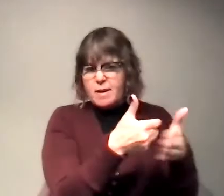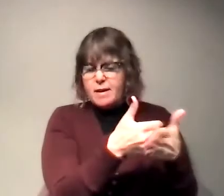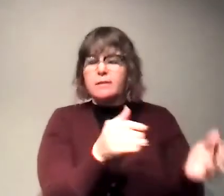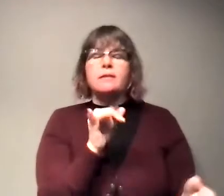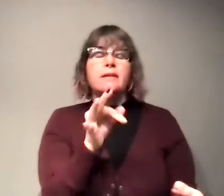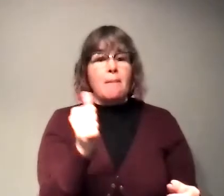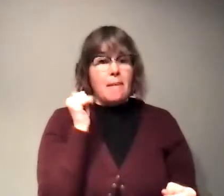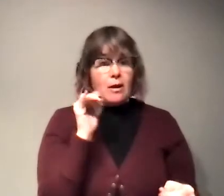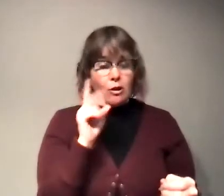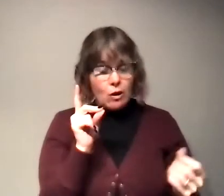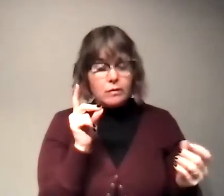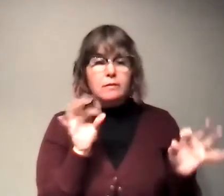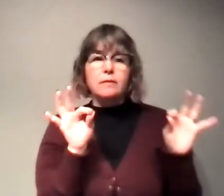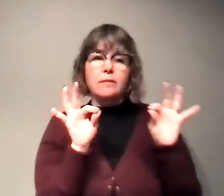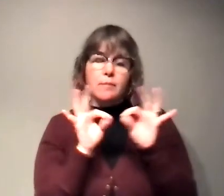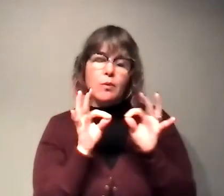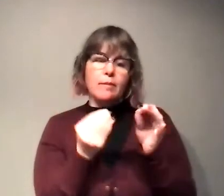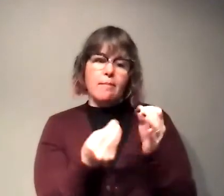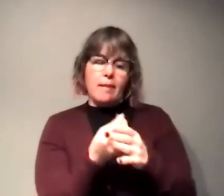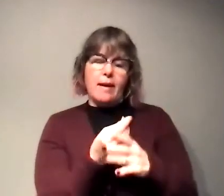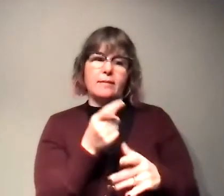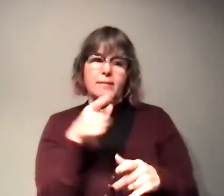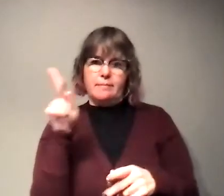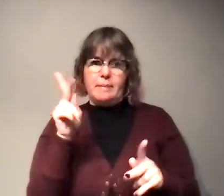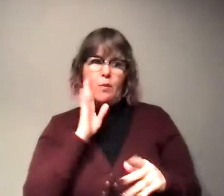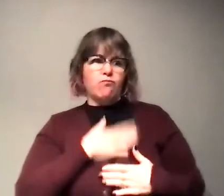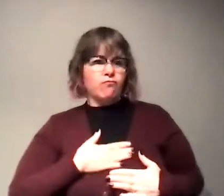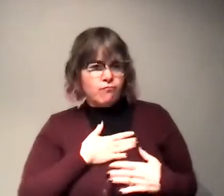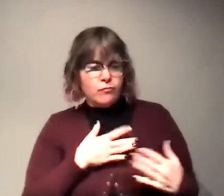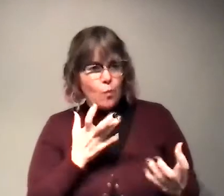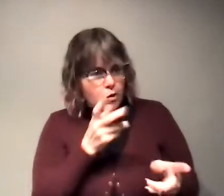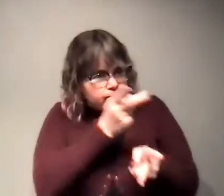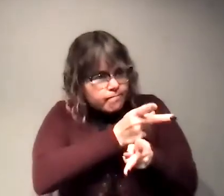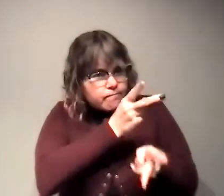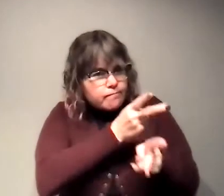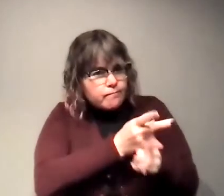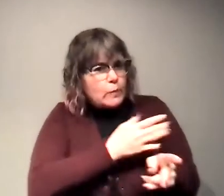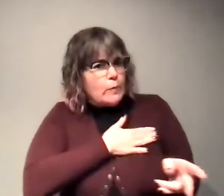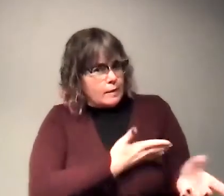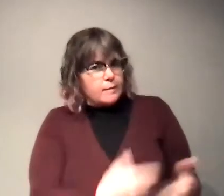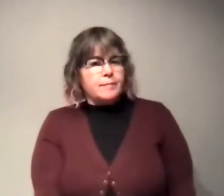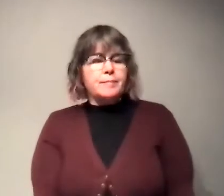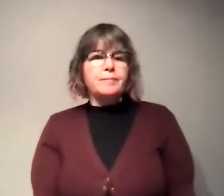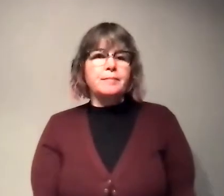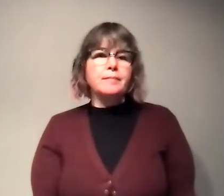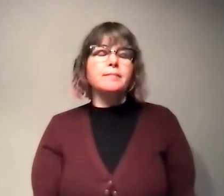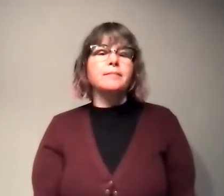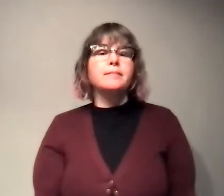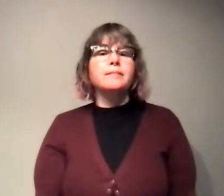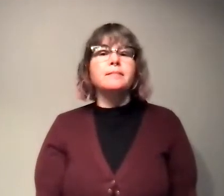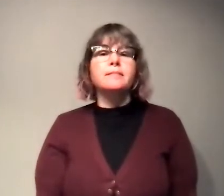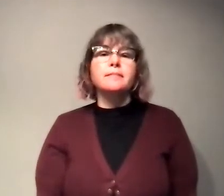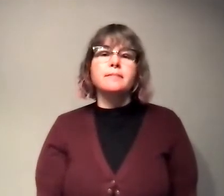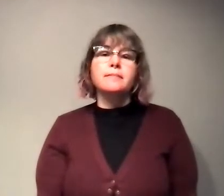someone's backyard, we want to plant plants that they're going to enjoy having there, that they're going to want to take care of over time. And if we're talking about